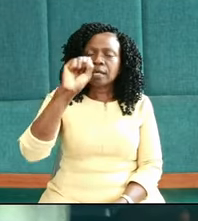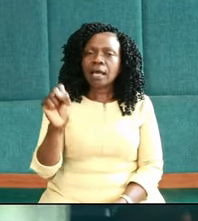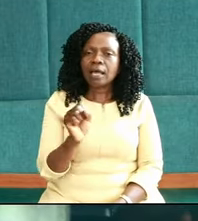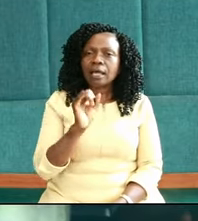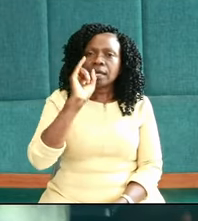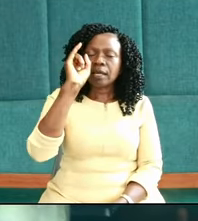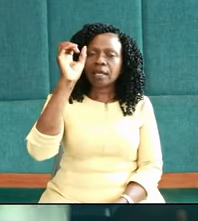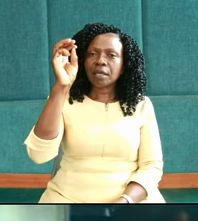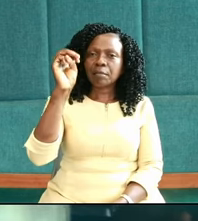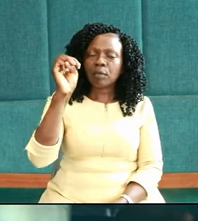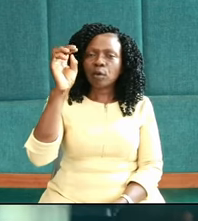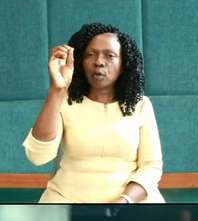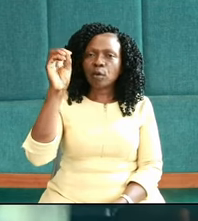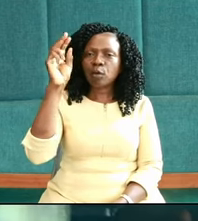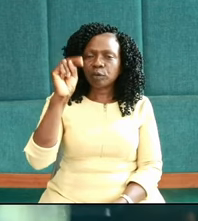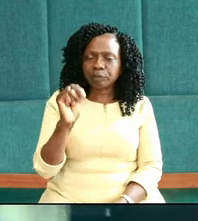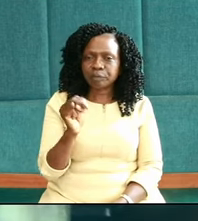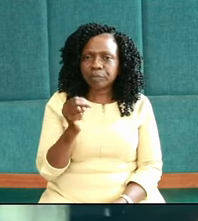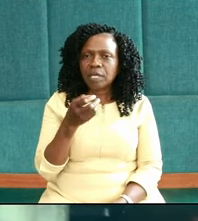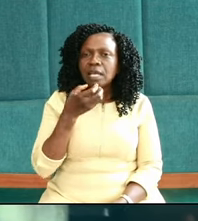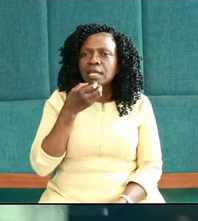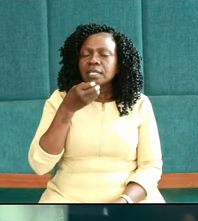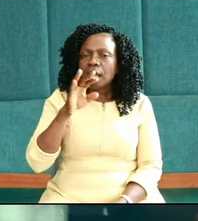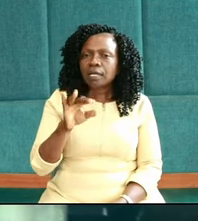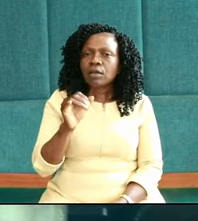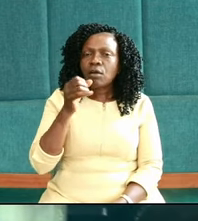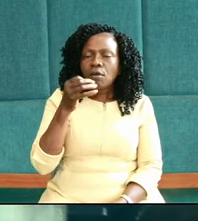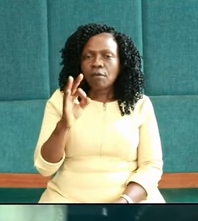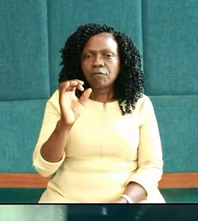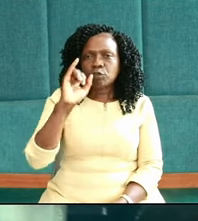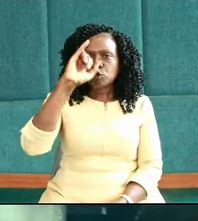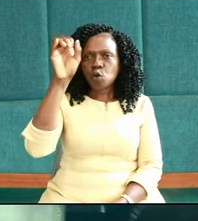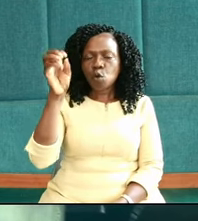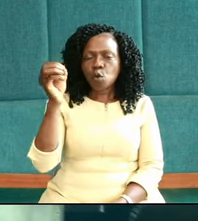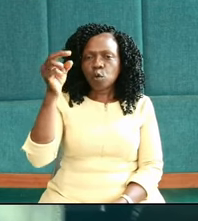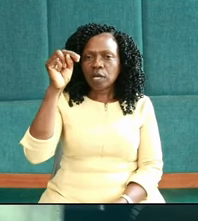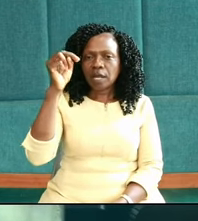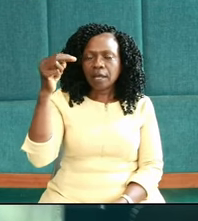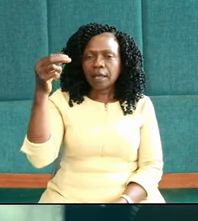Simon, son of Jonah."